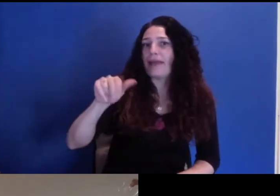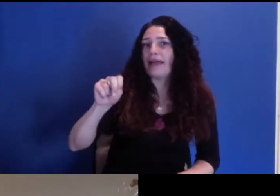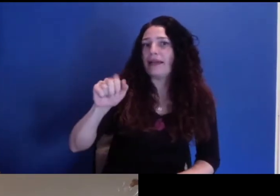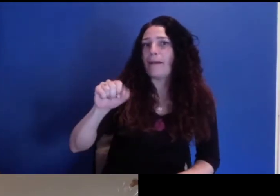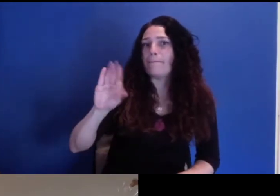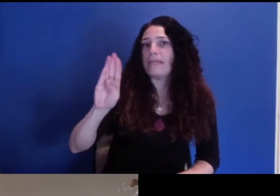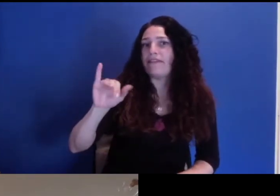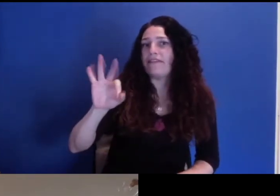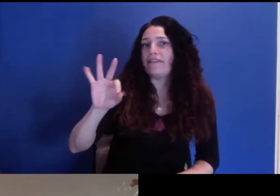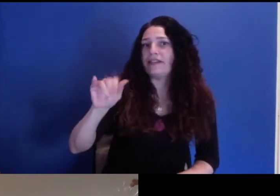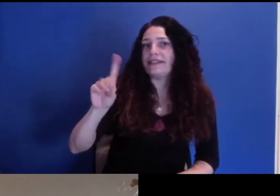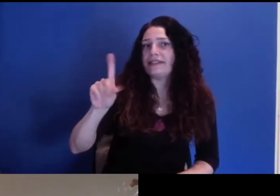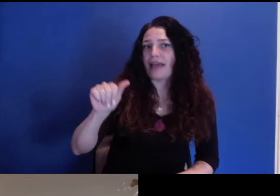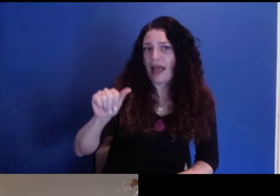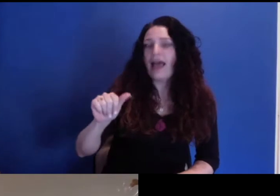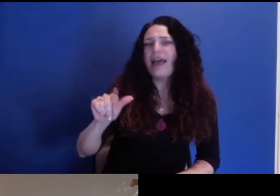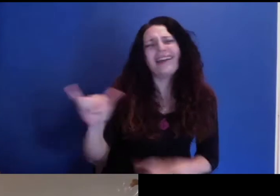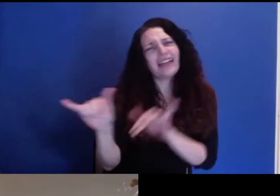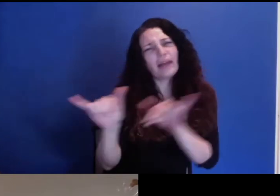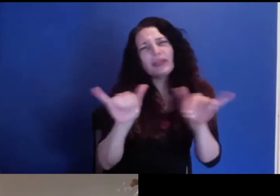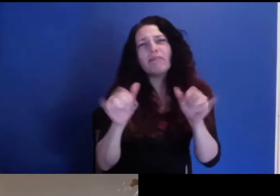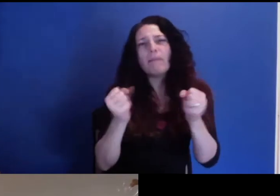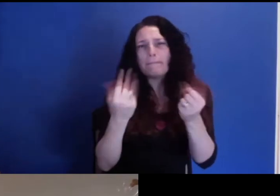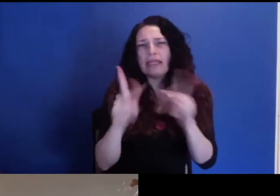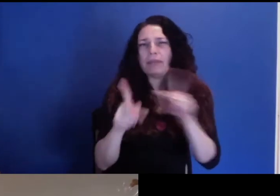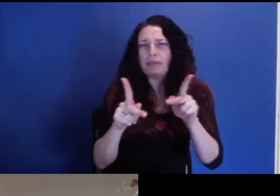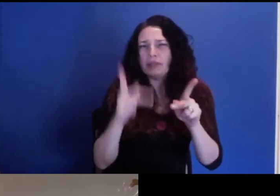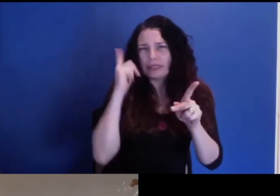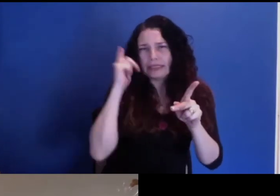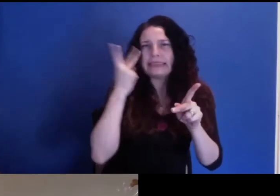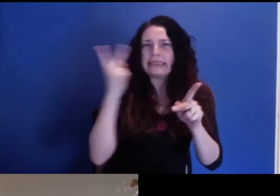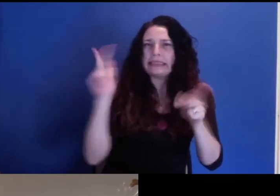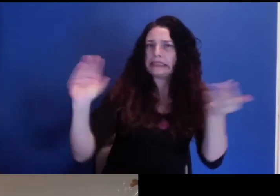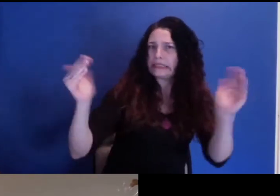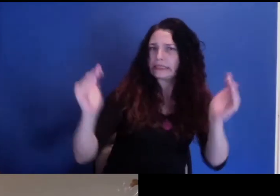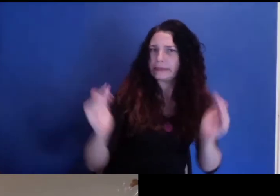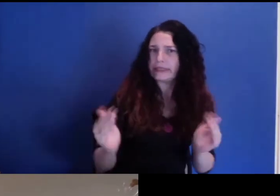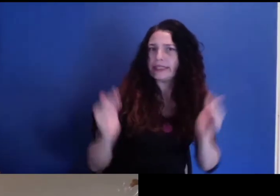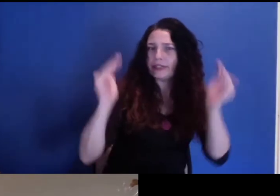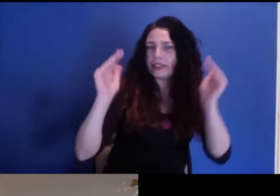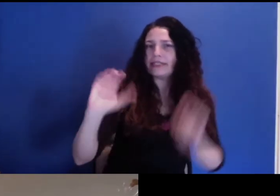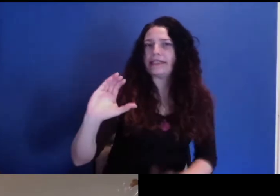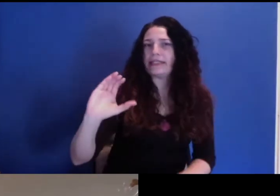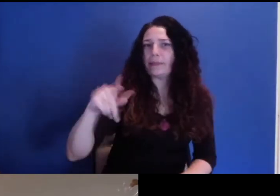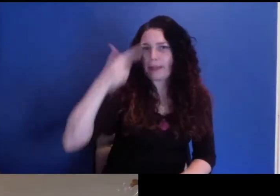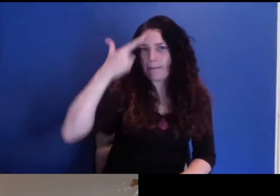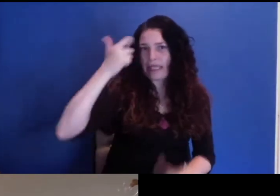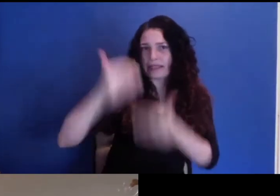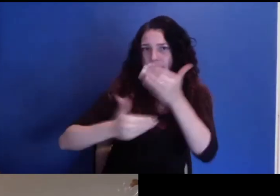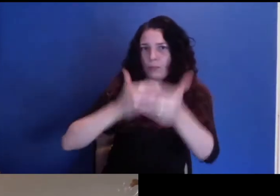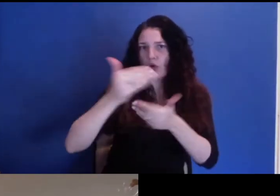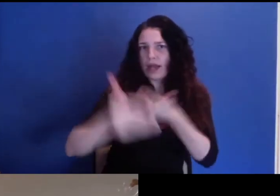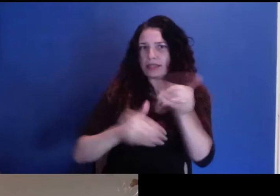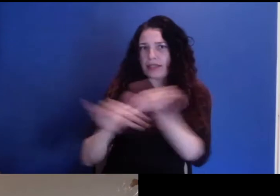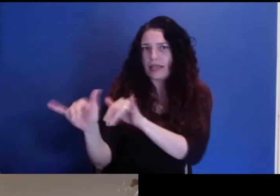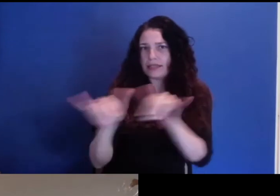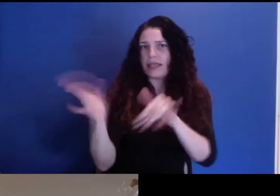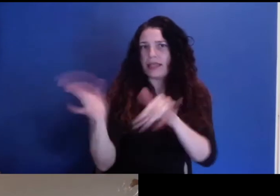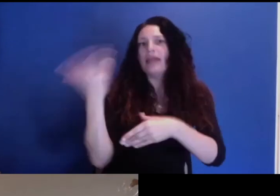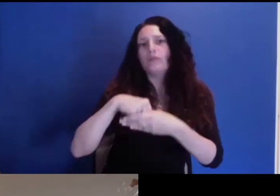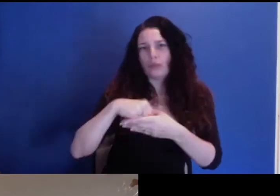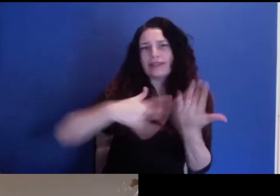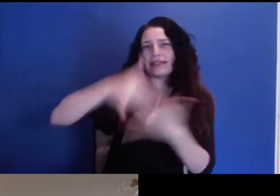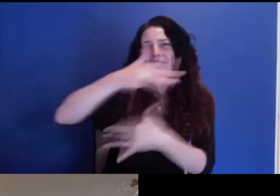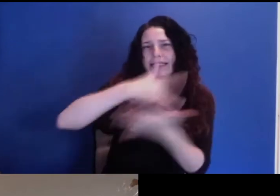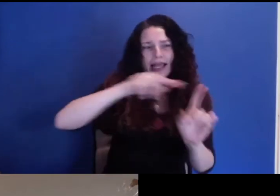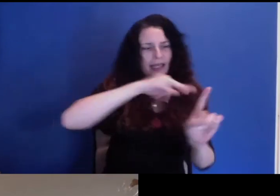parallel a little bit with cerebral palsy, and the process that we go through with society, and